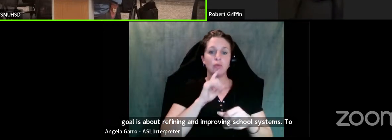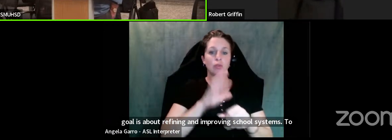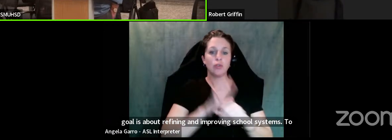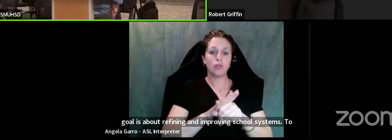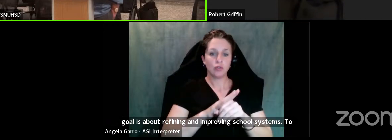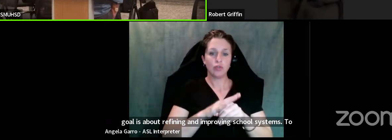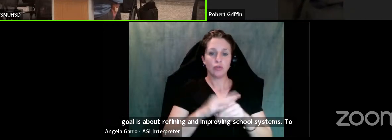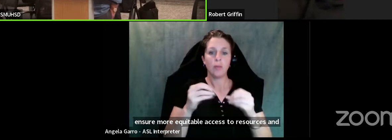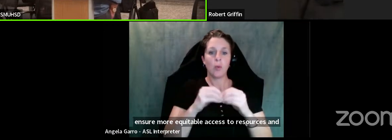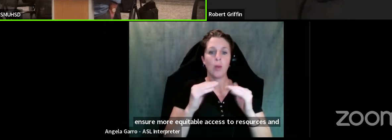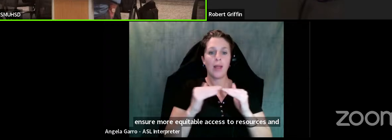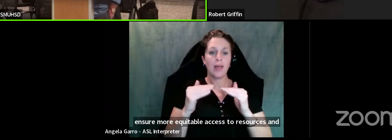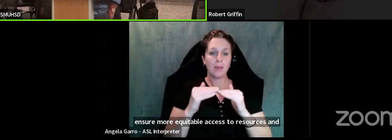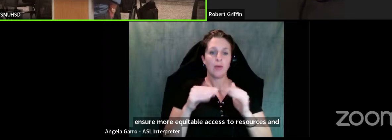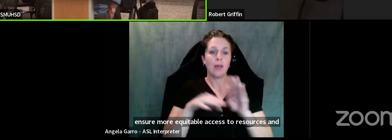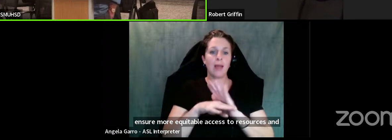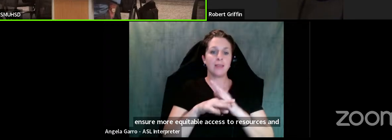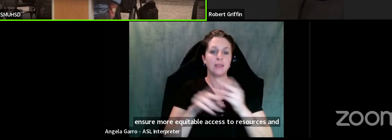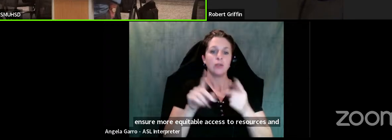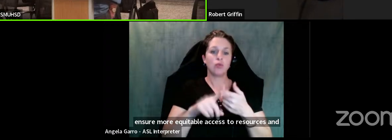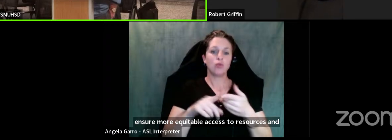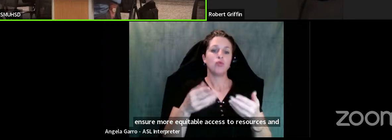resources and support. The